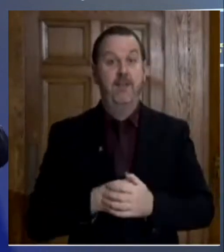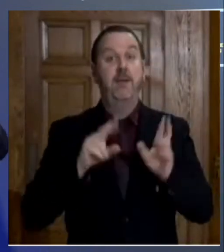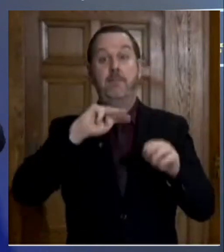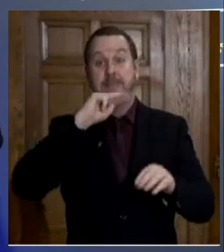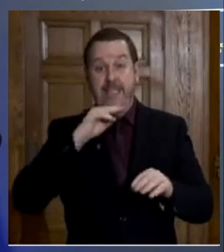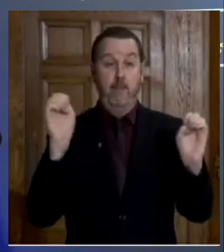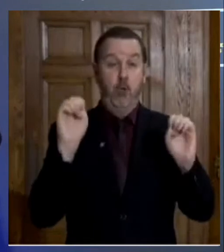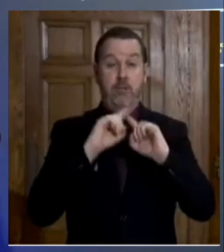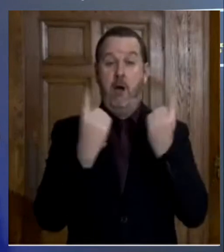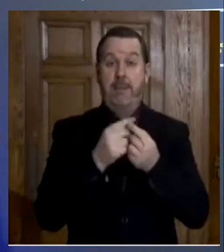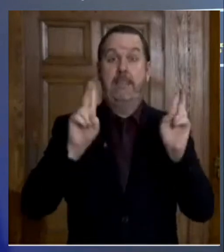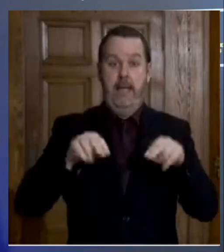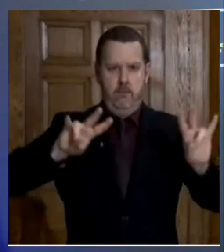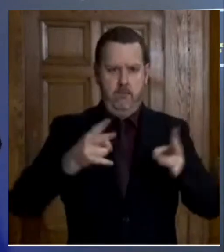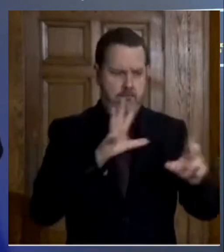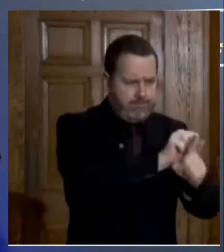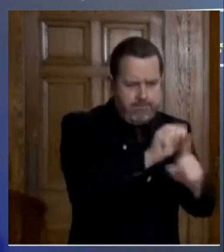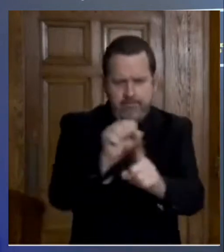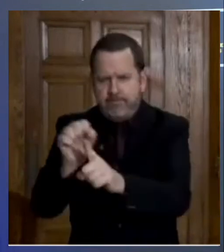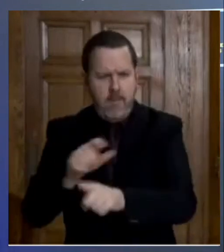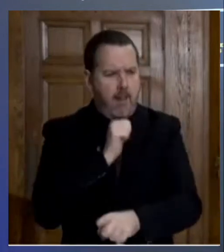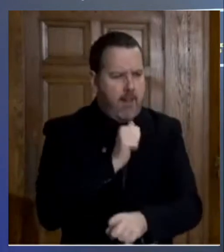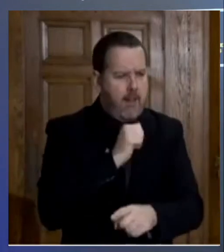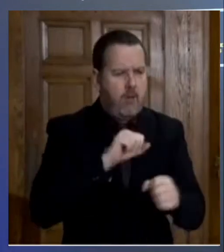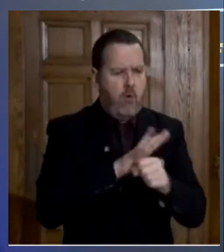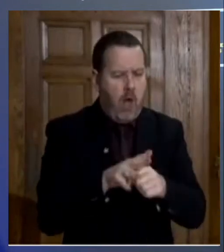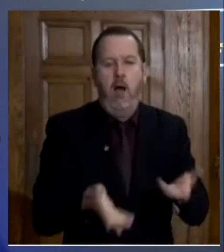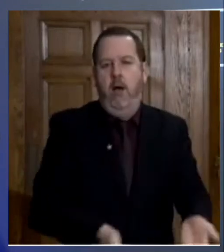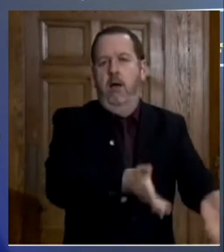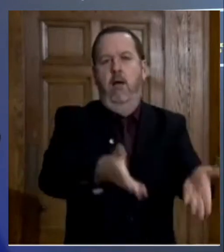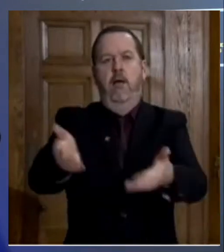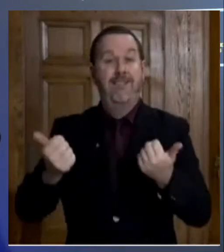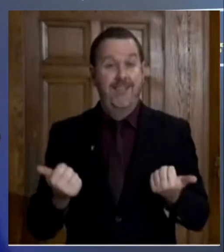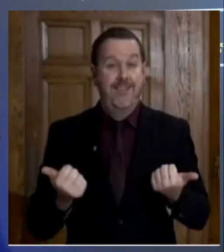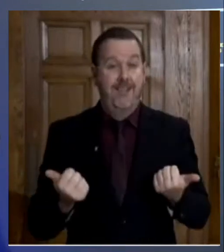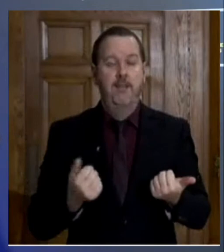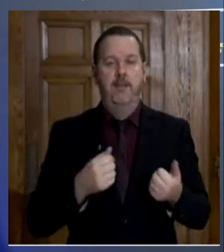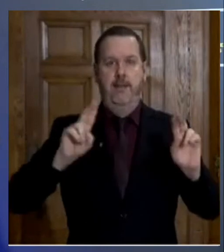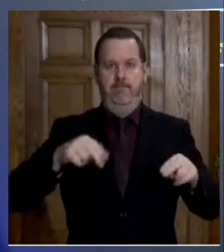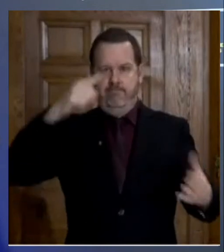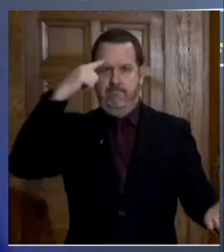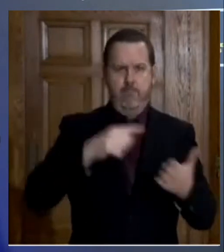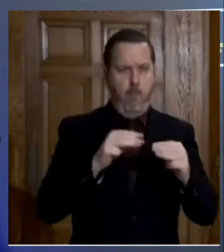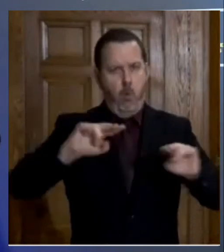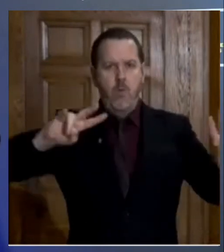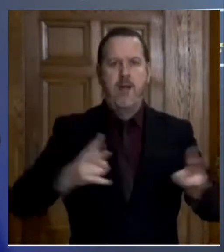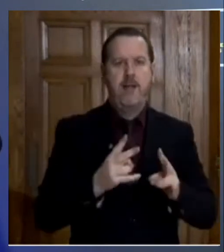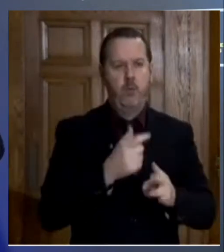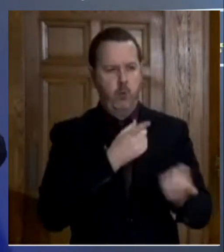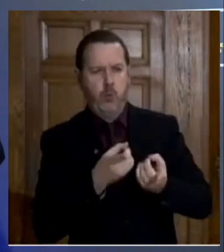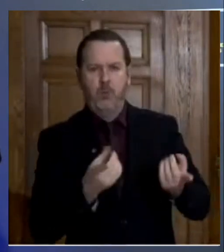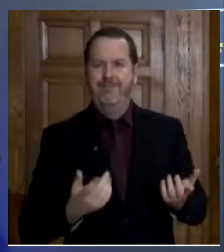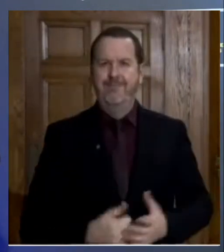identify patients who do not have COVID-19, enabling much faster decision-making on their care.